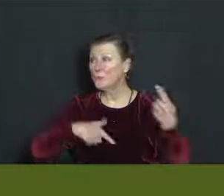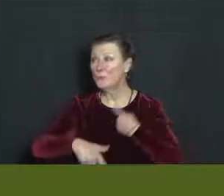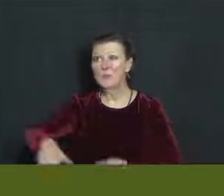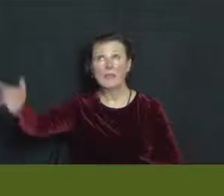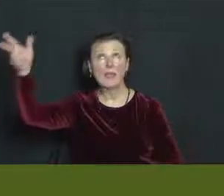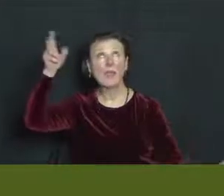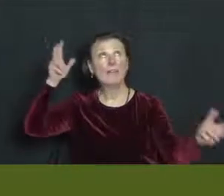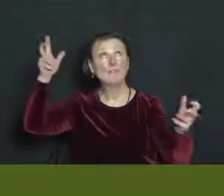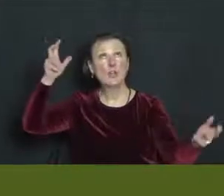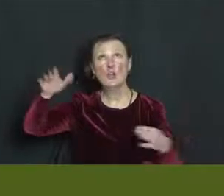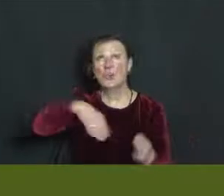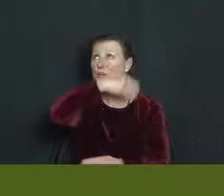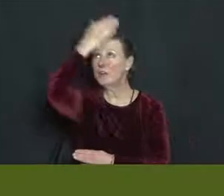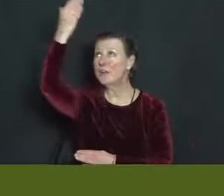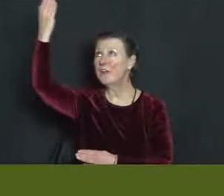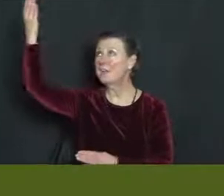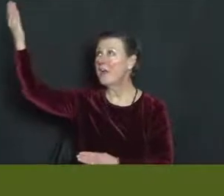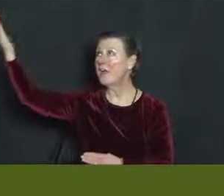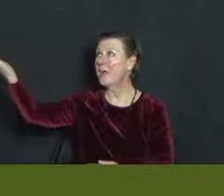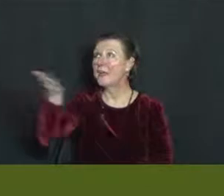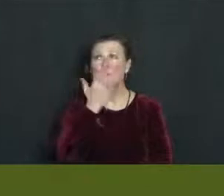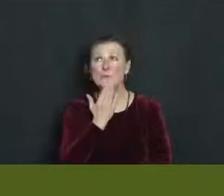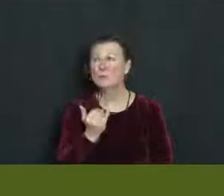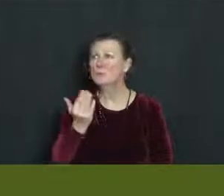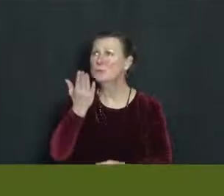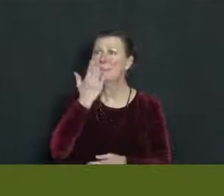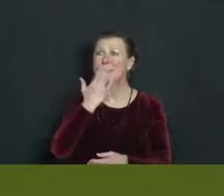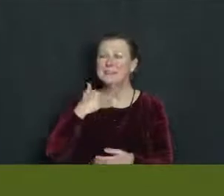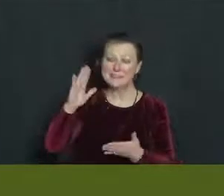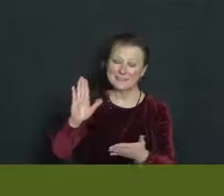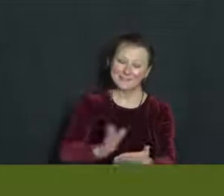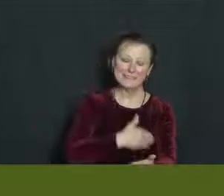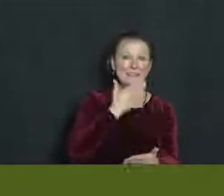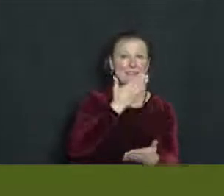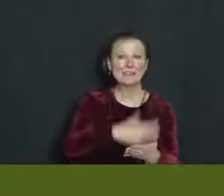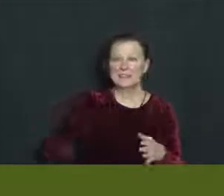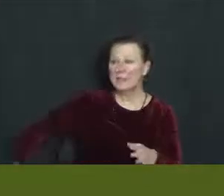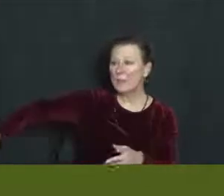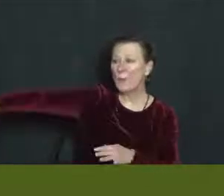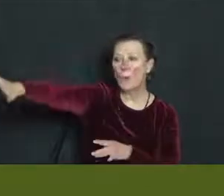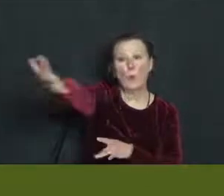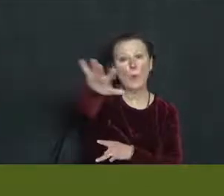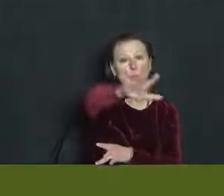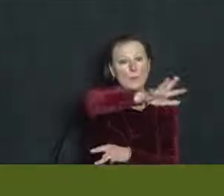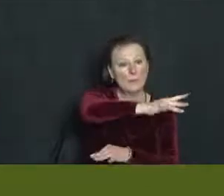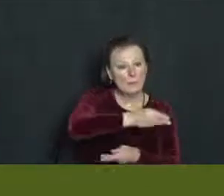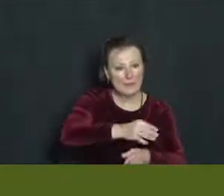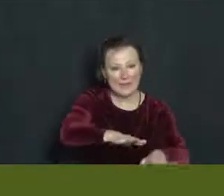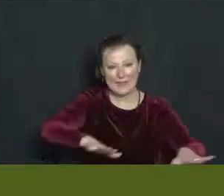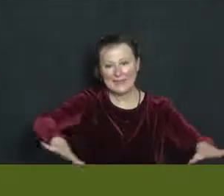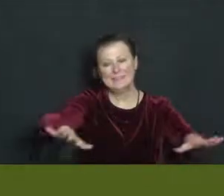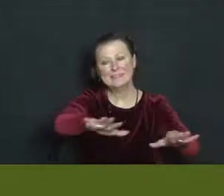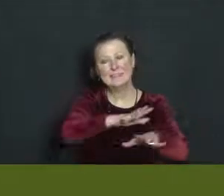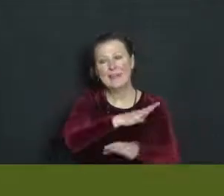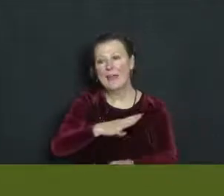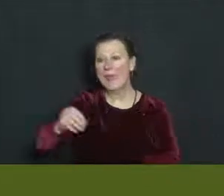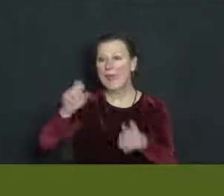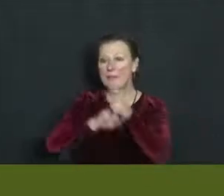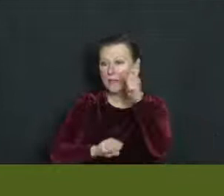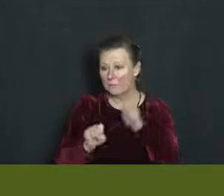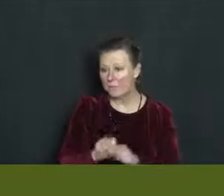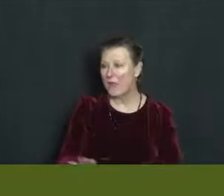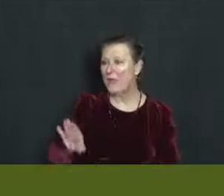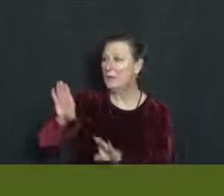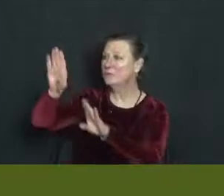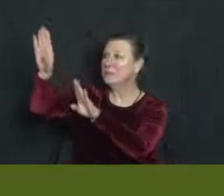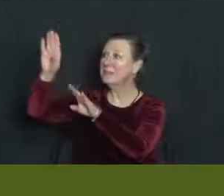Angels we have heard on high, sweetly singing o'er the plains, and